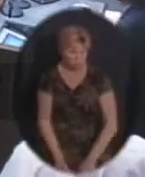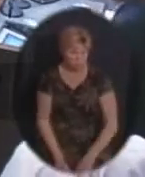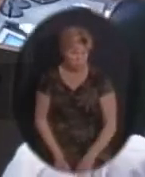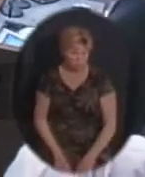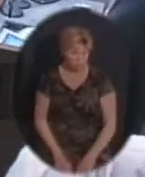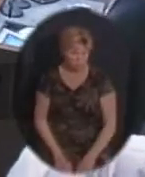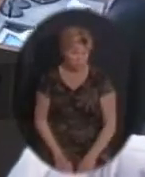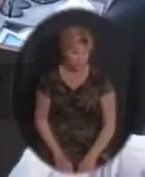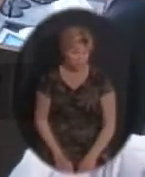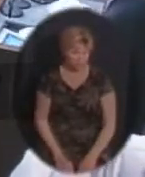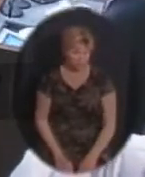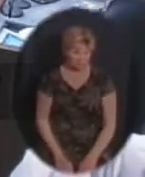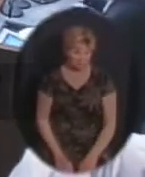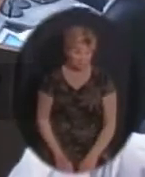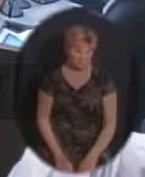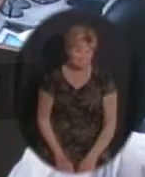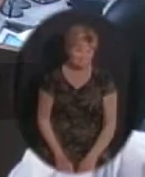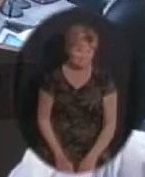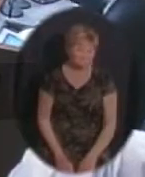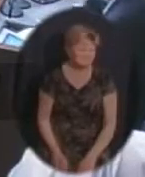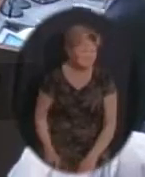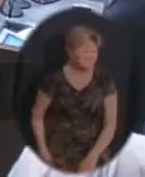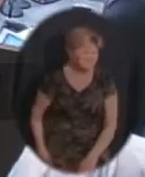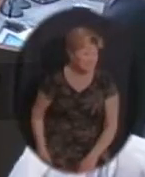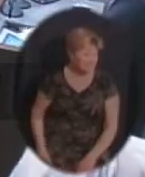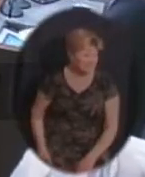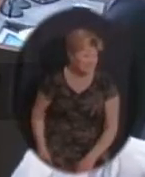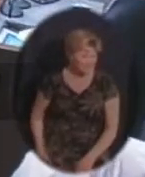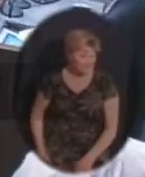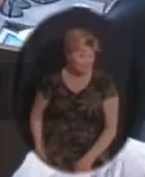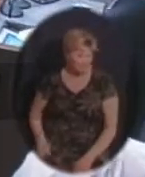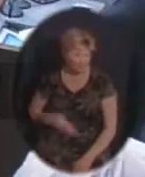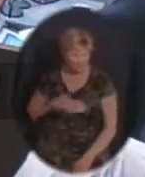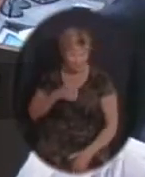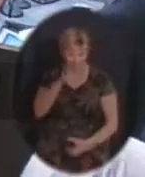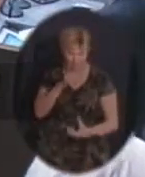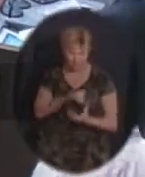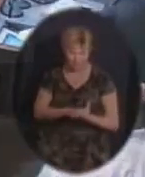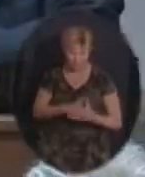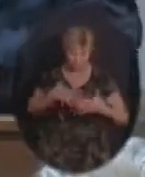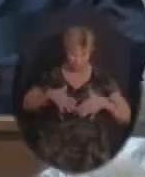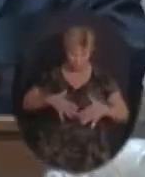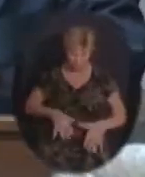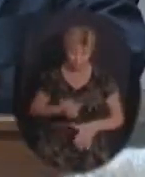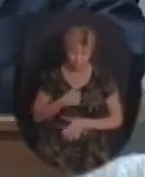Okay. We turn down a guy with a green tie. My wife trusts me tonight, okay?